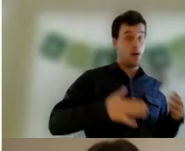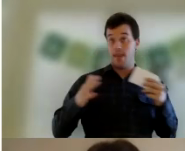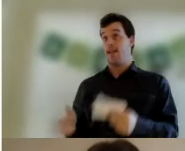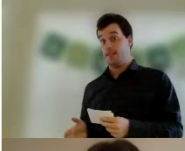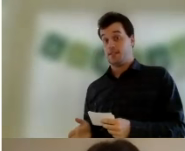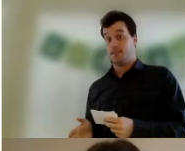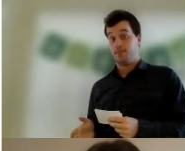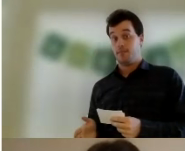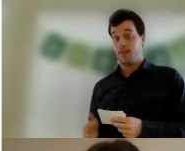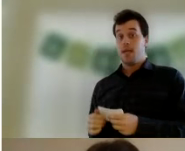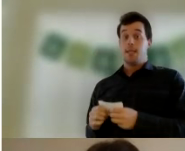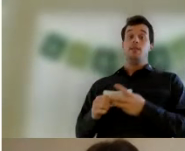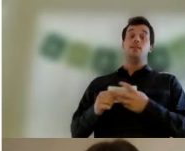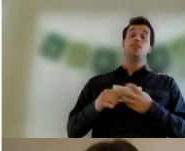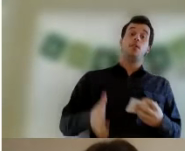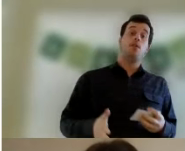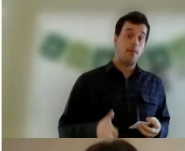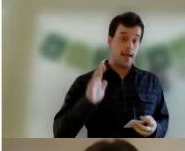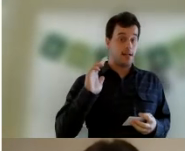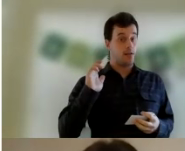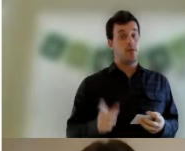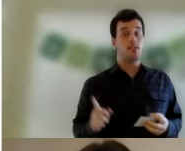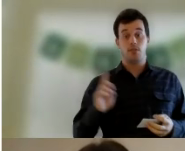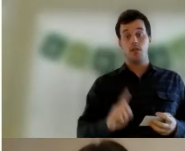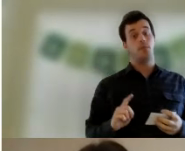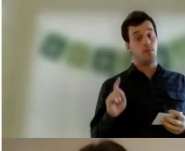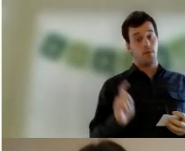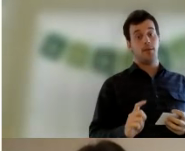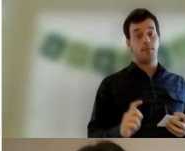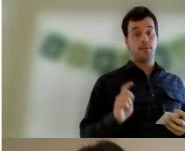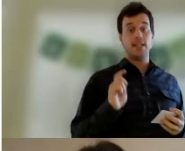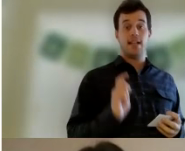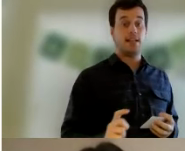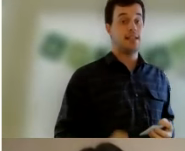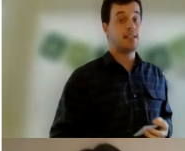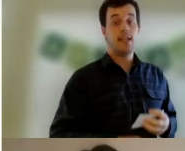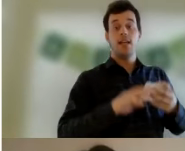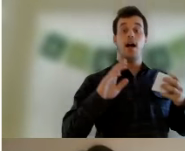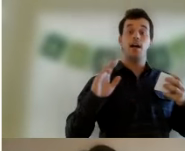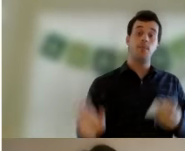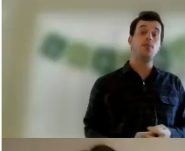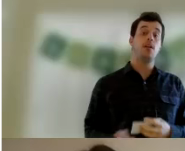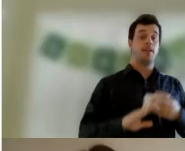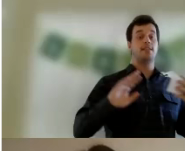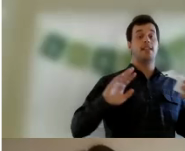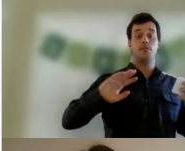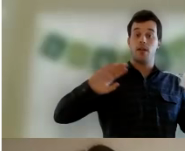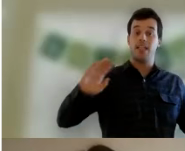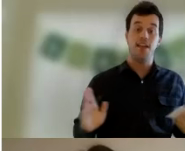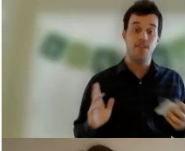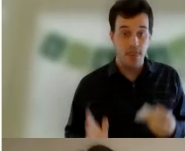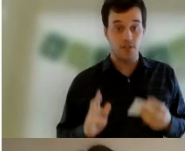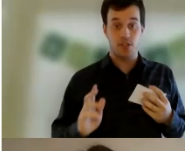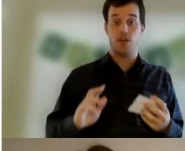advantages outweigh the negatives. Did you know that according to global workplace analytics, a typical company can save